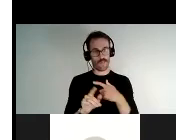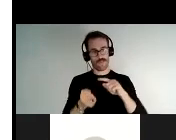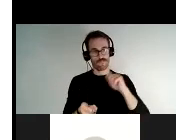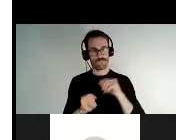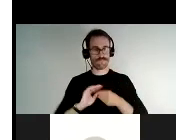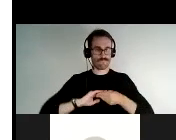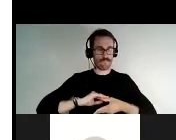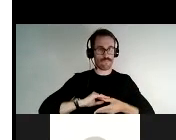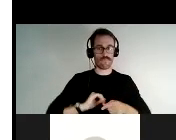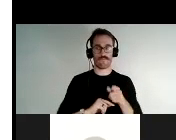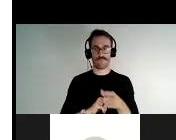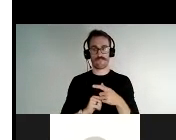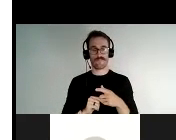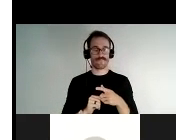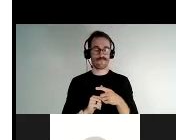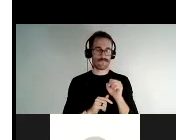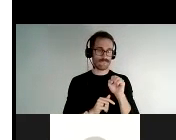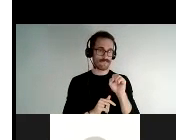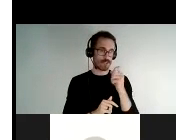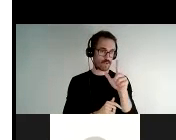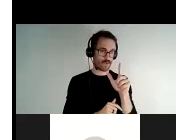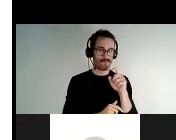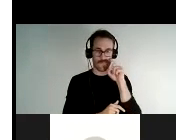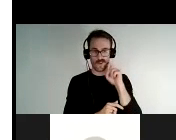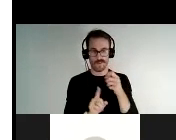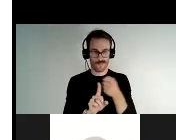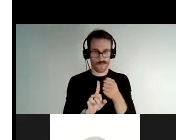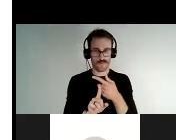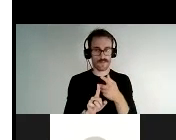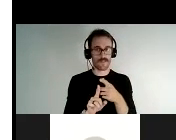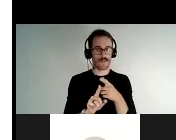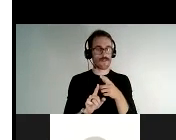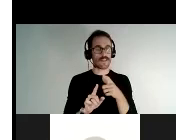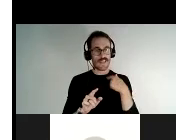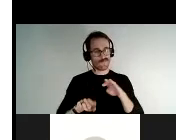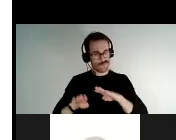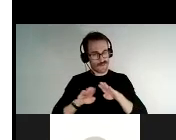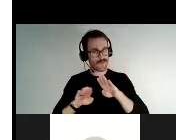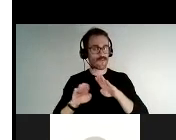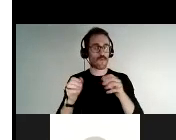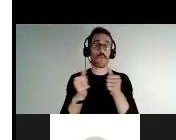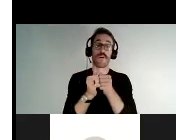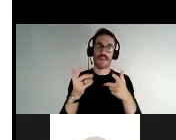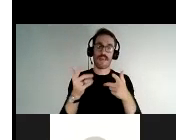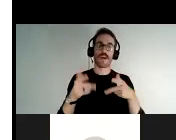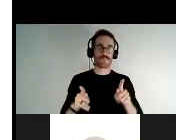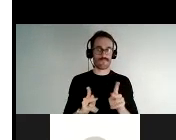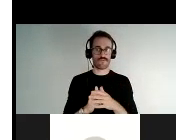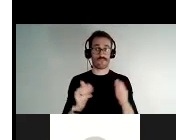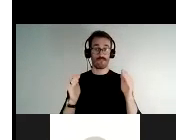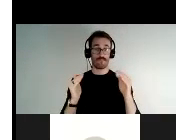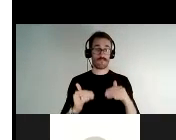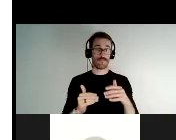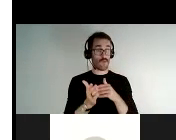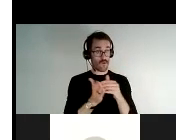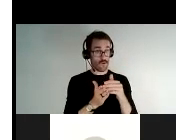of sexual assault or behavior without their full consent or knowledge. The most common form of elder abuse